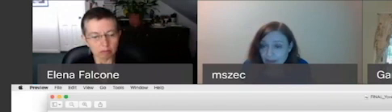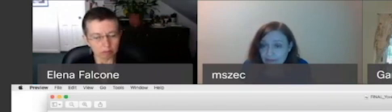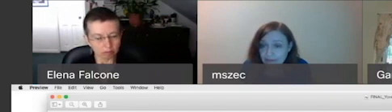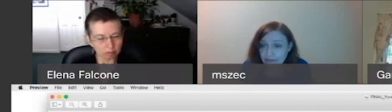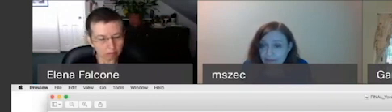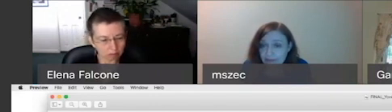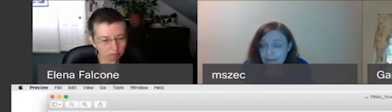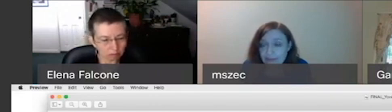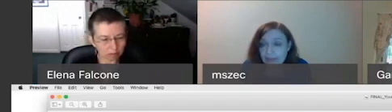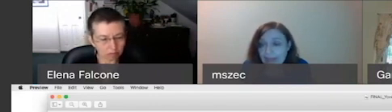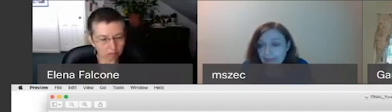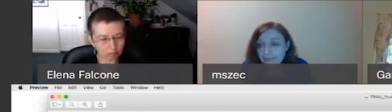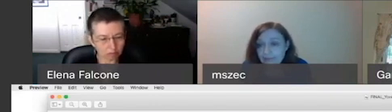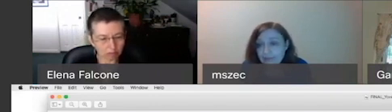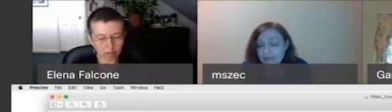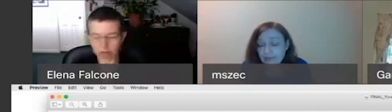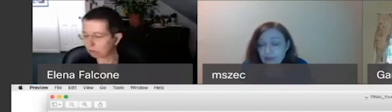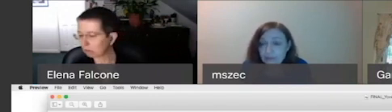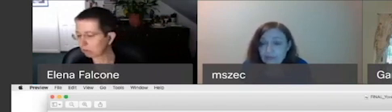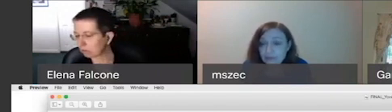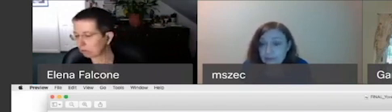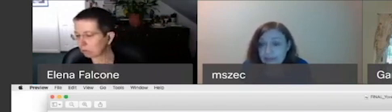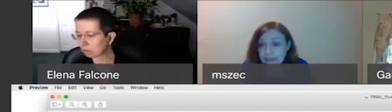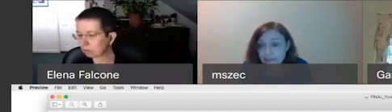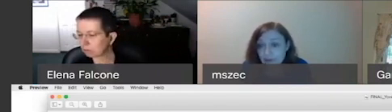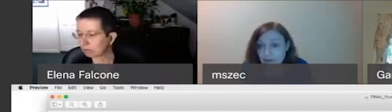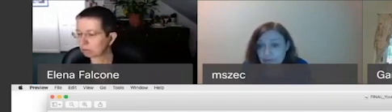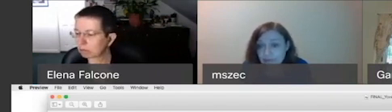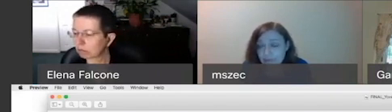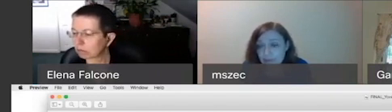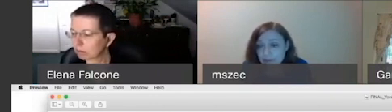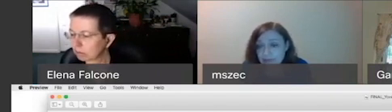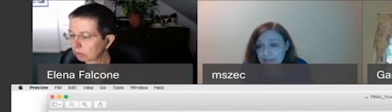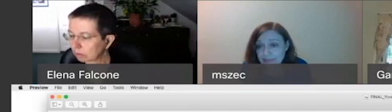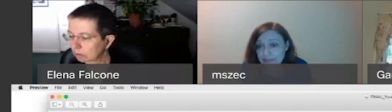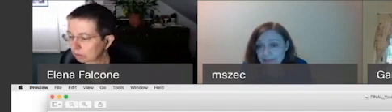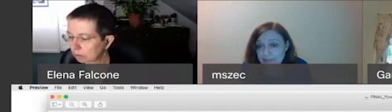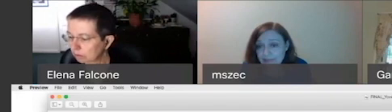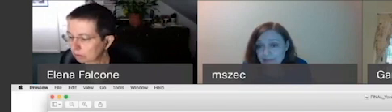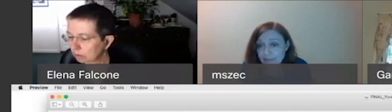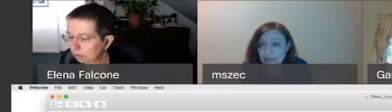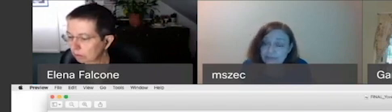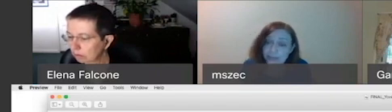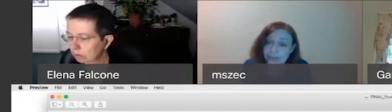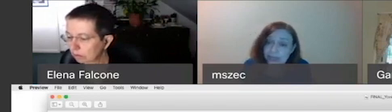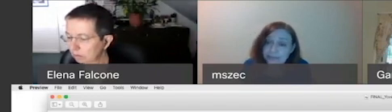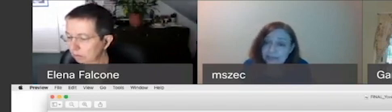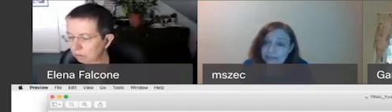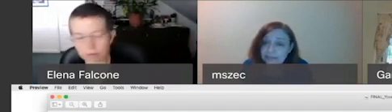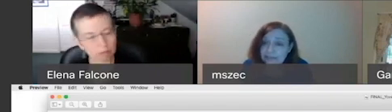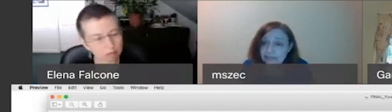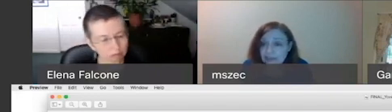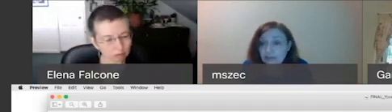increase the rent. In the past, the law was 30 days notice for most tenancies. For rent